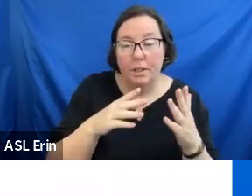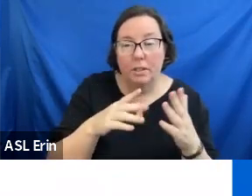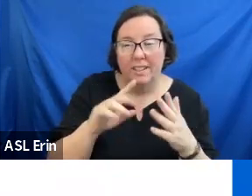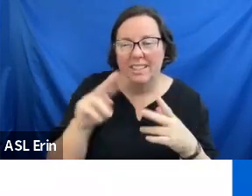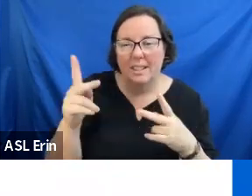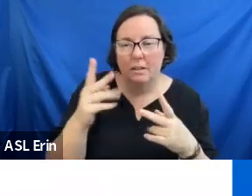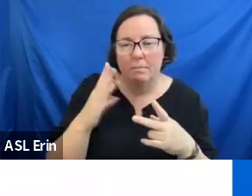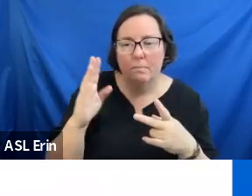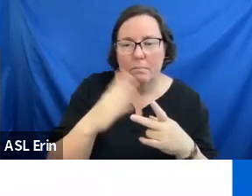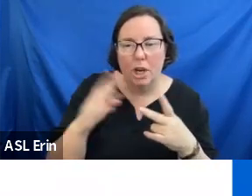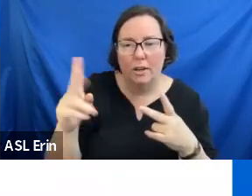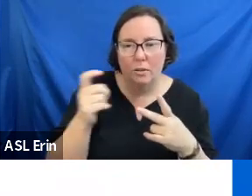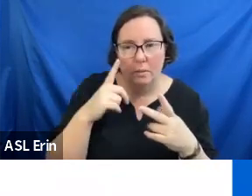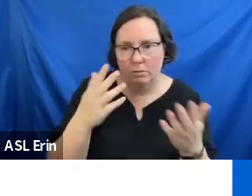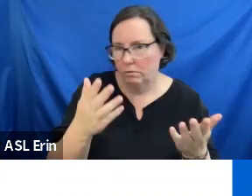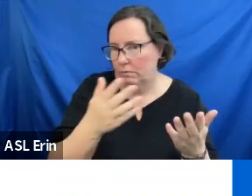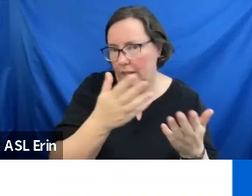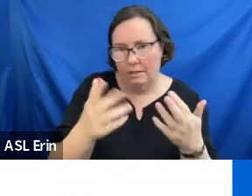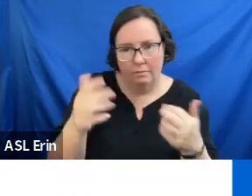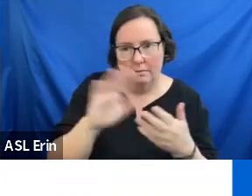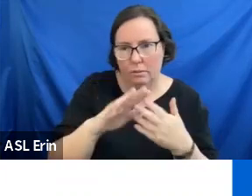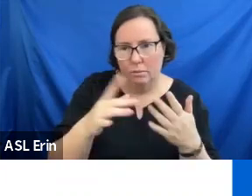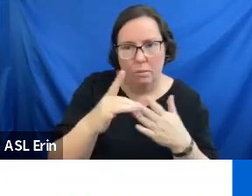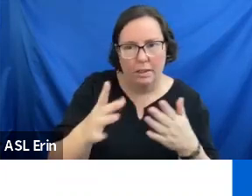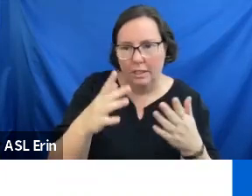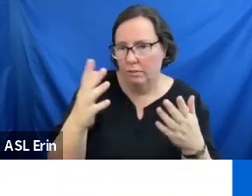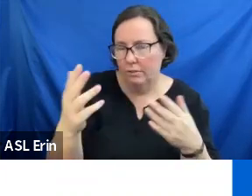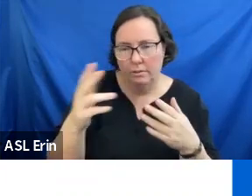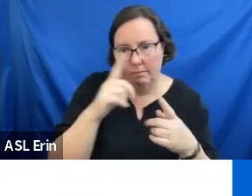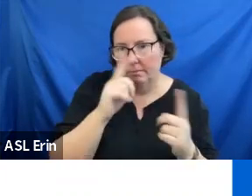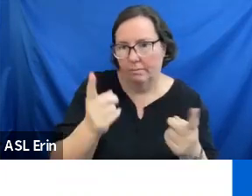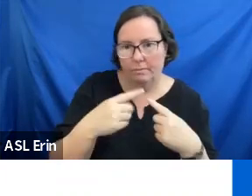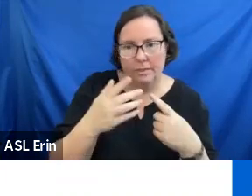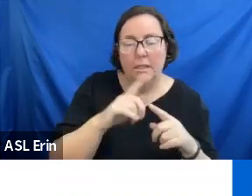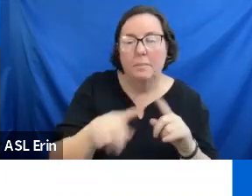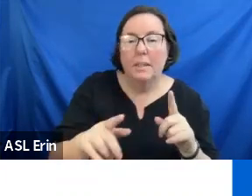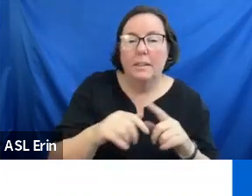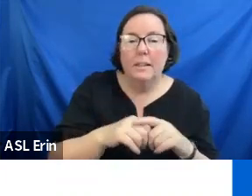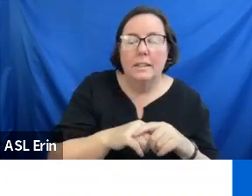question, and definitely I welcome the exam school leaders to share additional information.